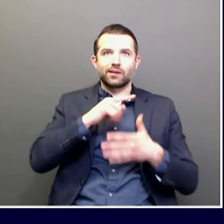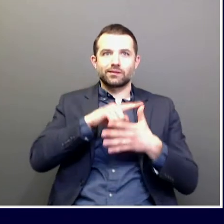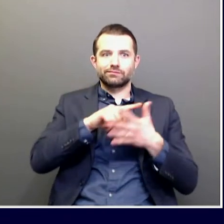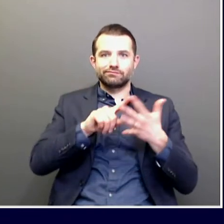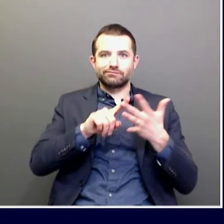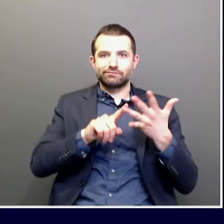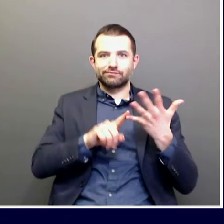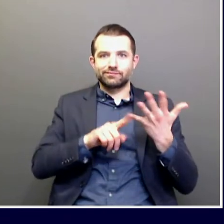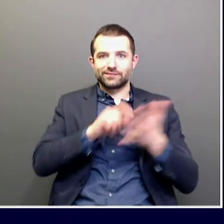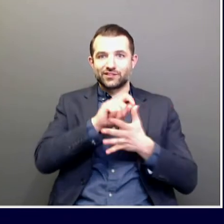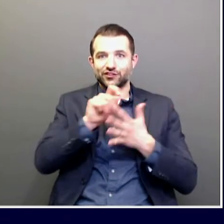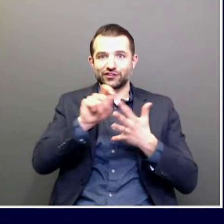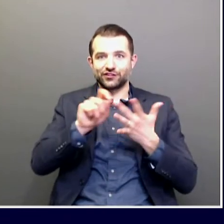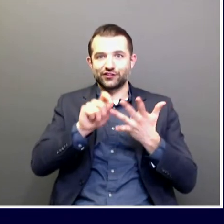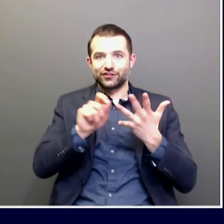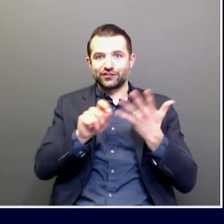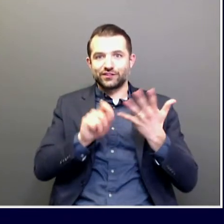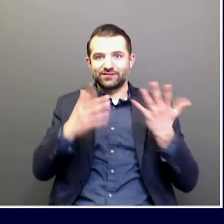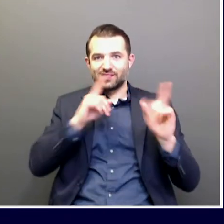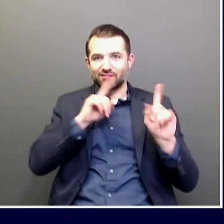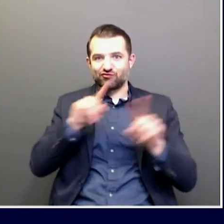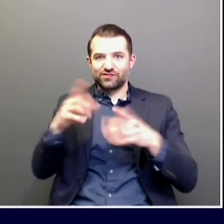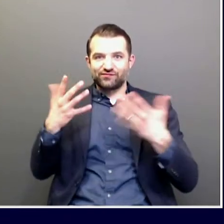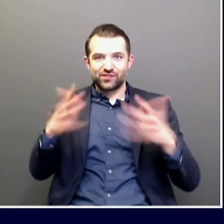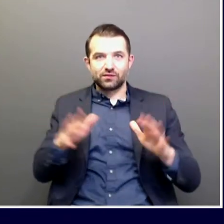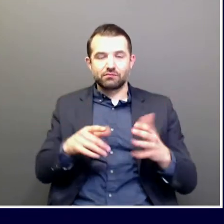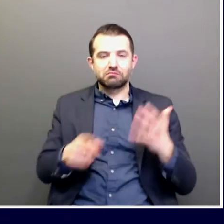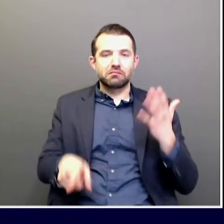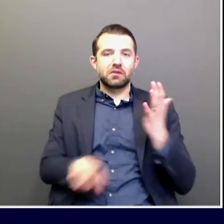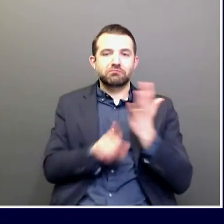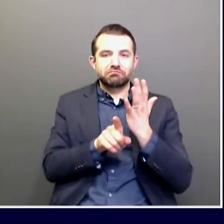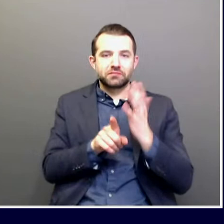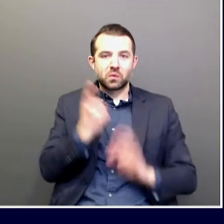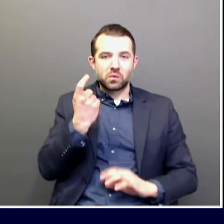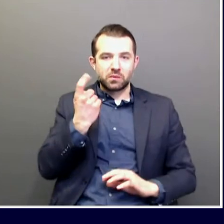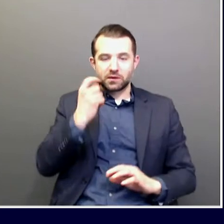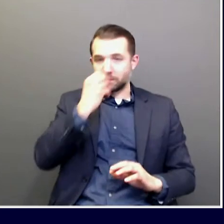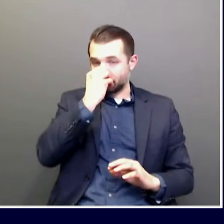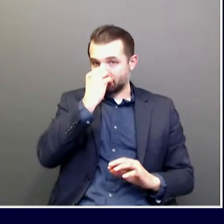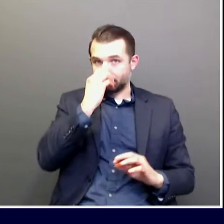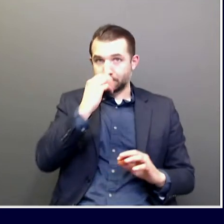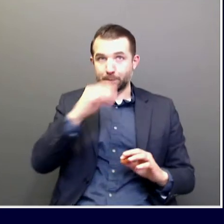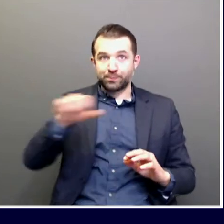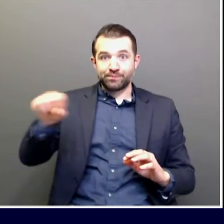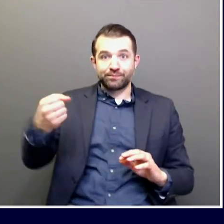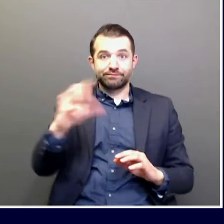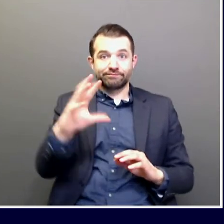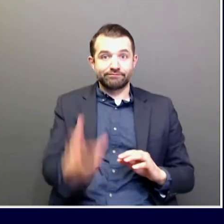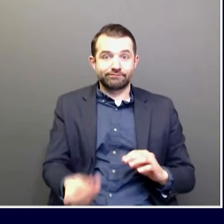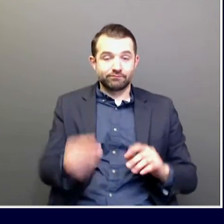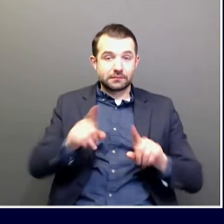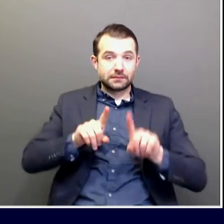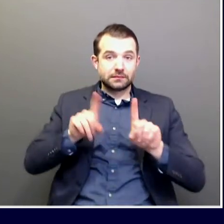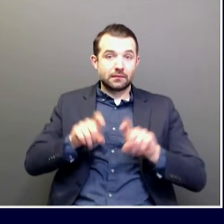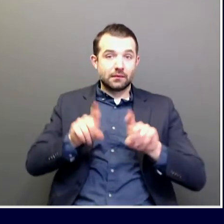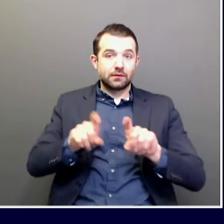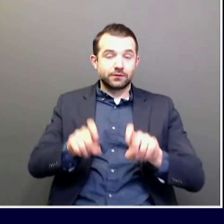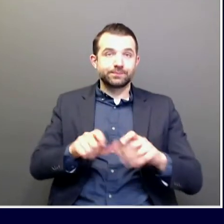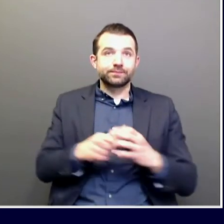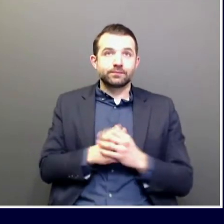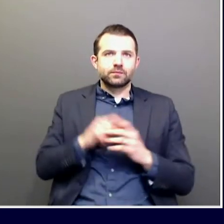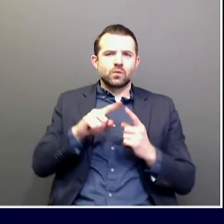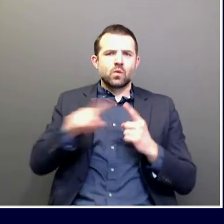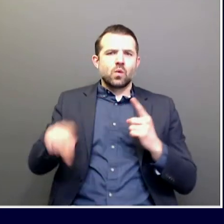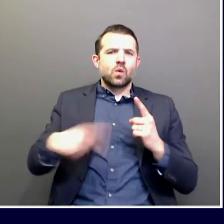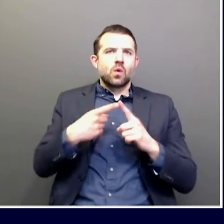updates being sent out to the public? Well, Sean, it's going to be on our website. And so I think that will be the venue in which we communicate